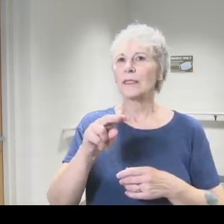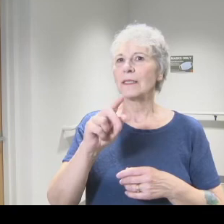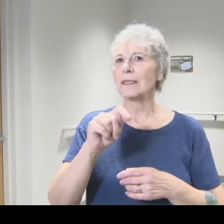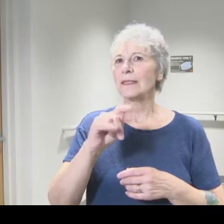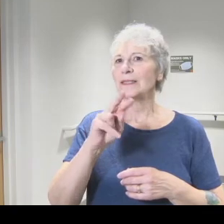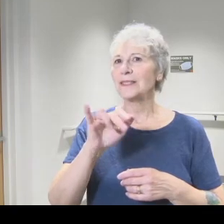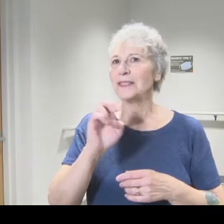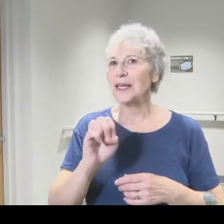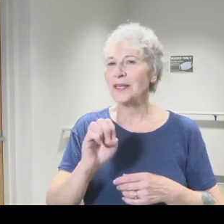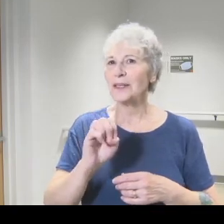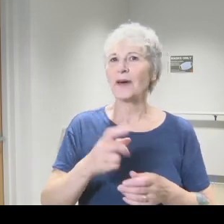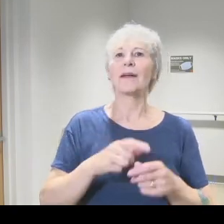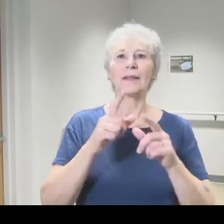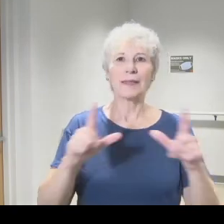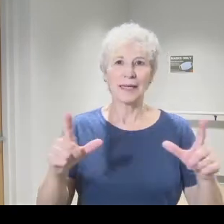got it.